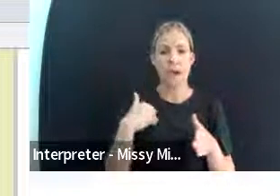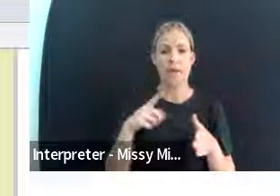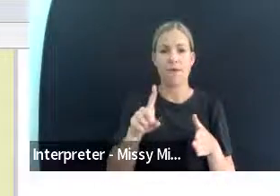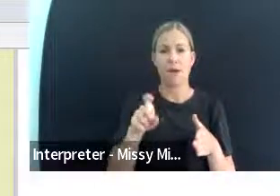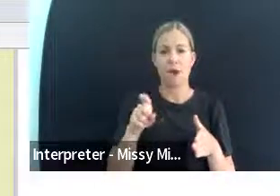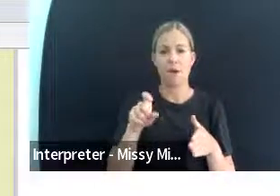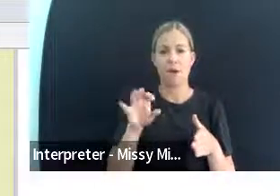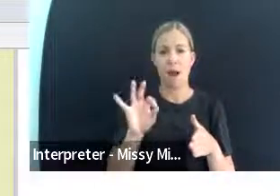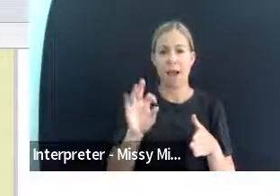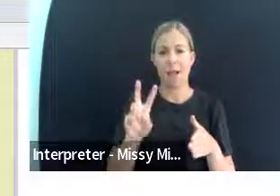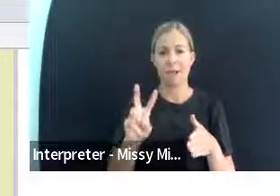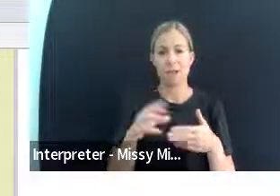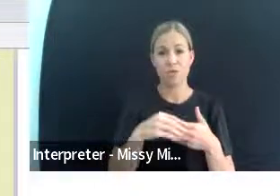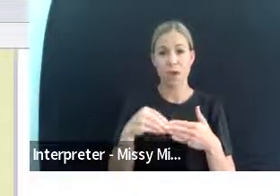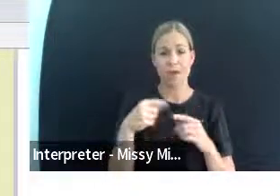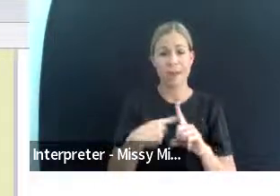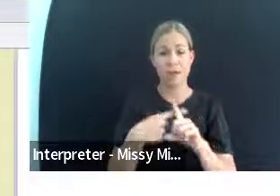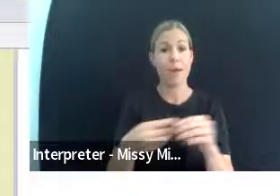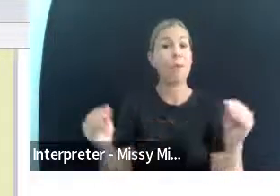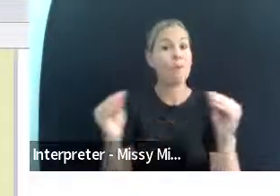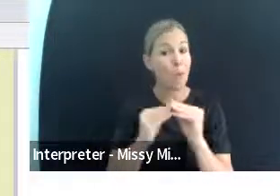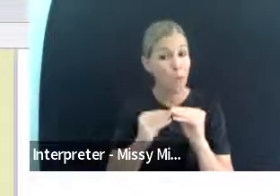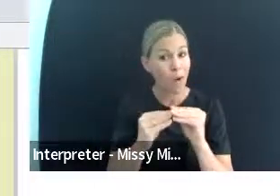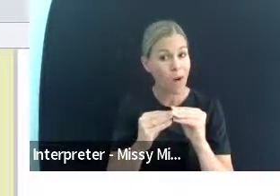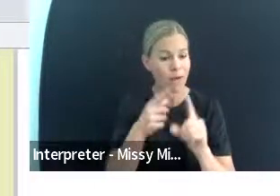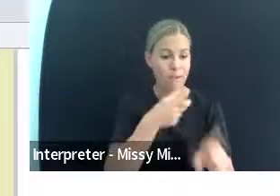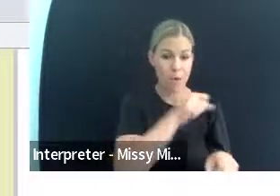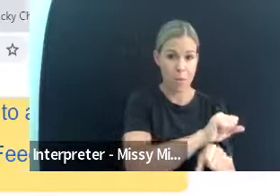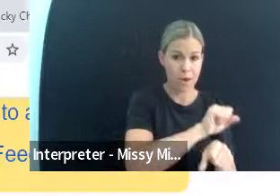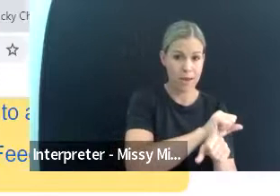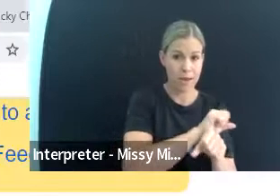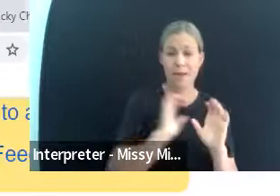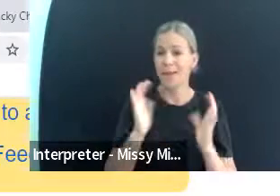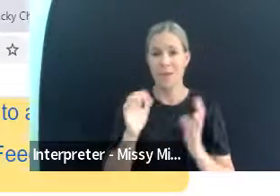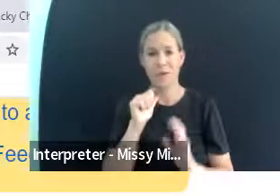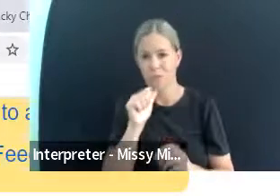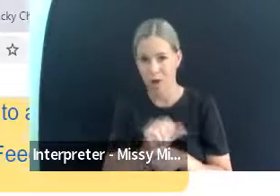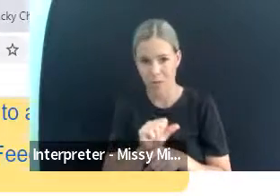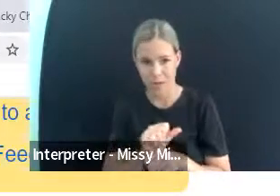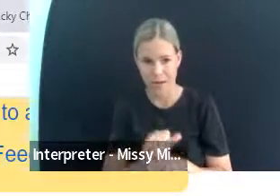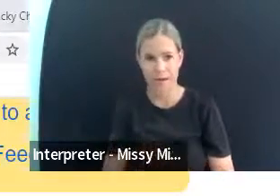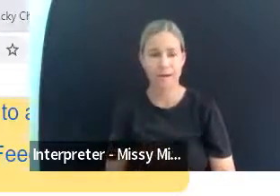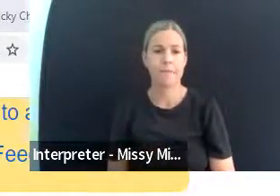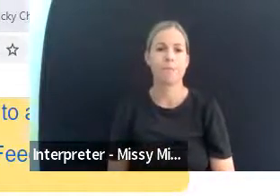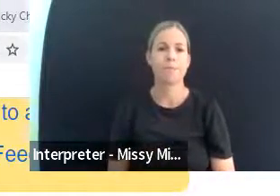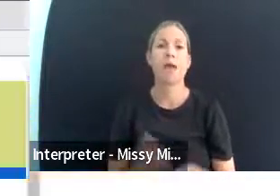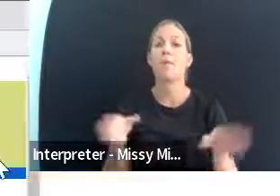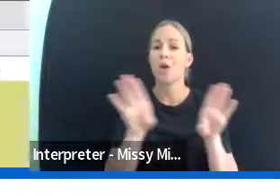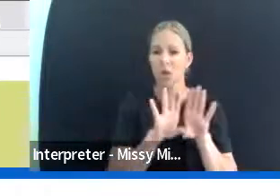$192.50 per month more by working than if they didn't work. I'm going to close the page and then try it one more